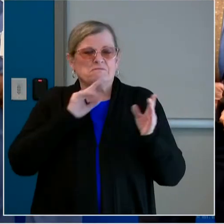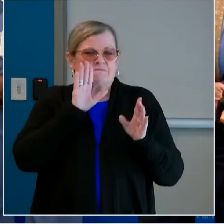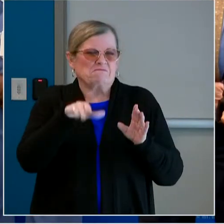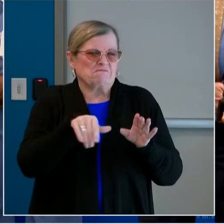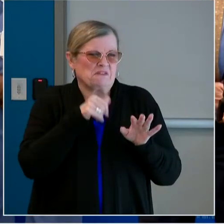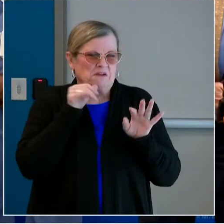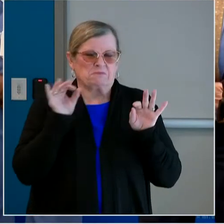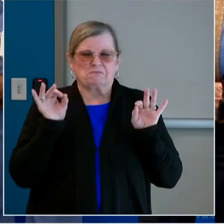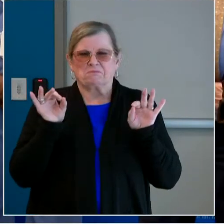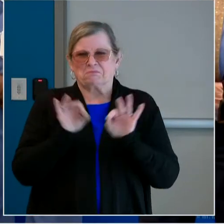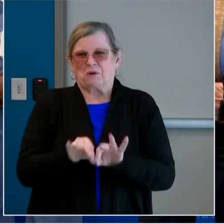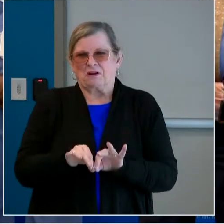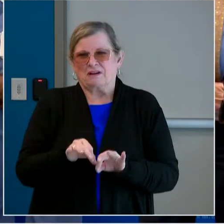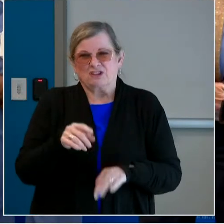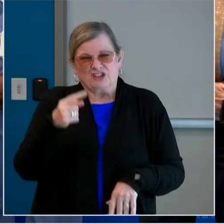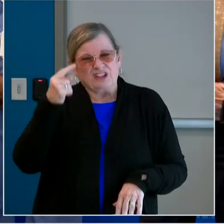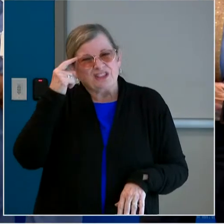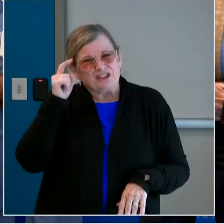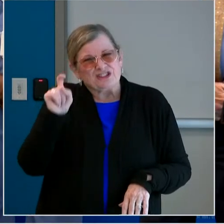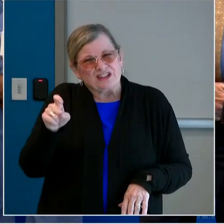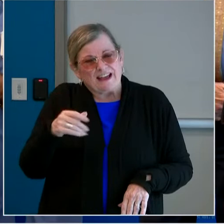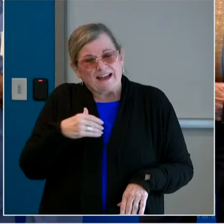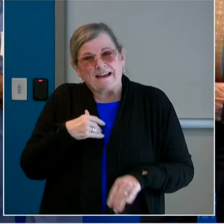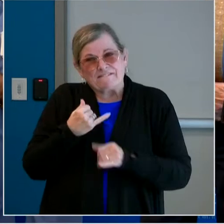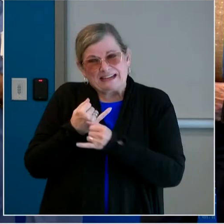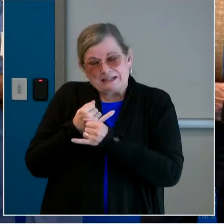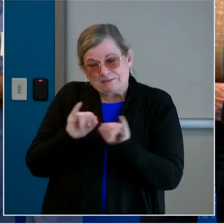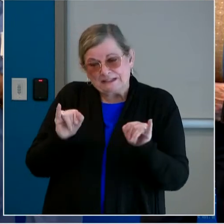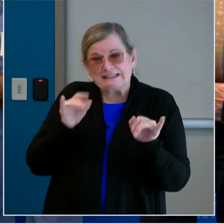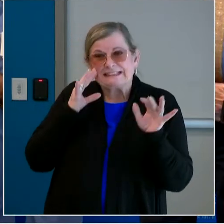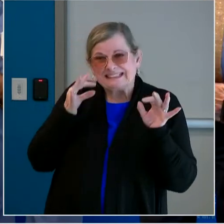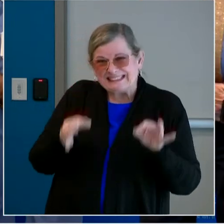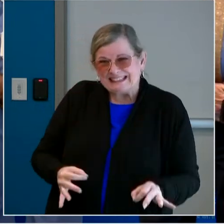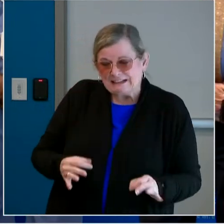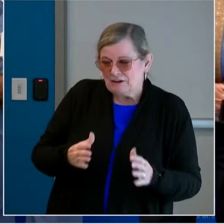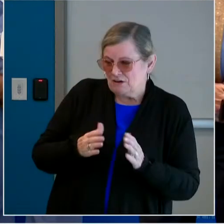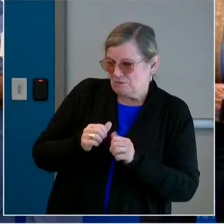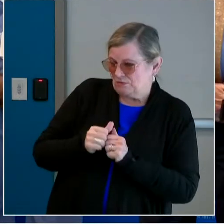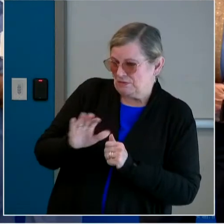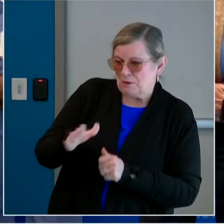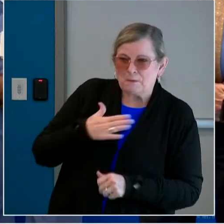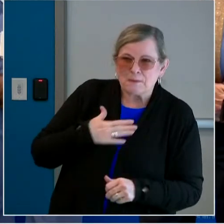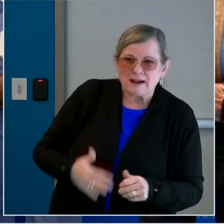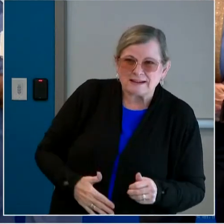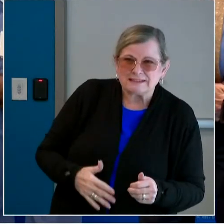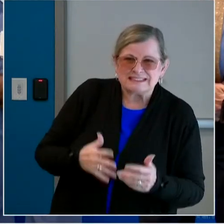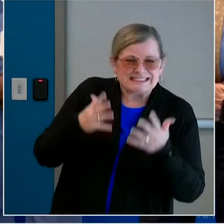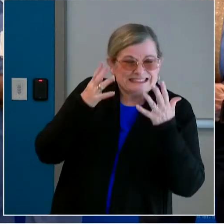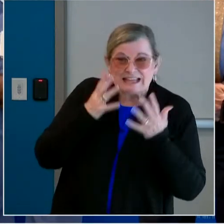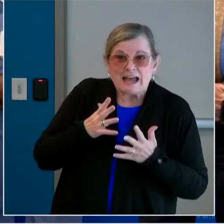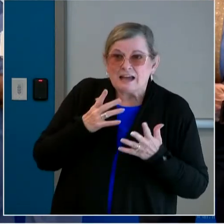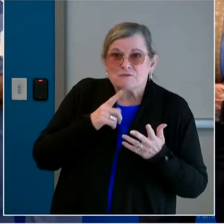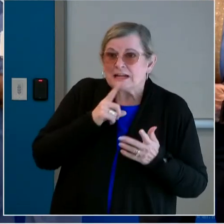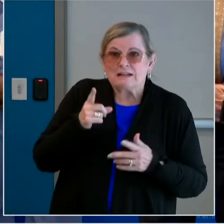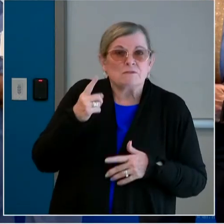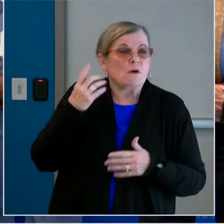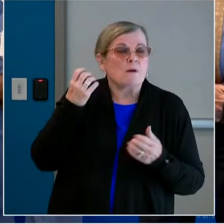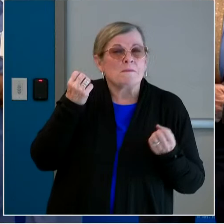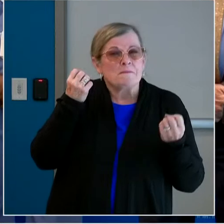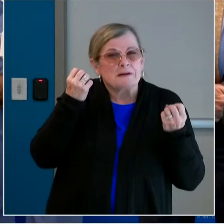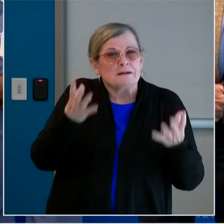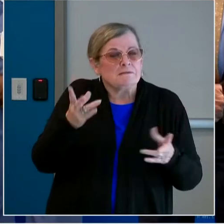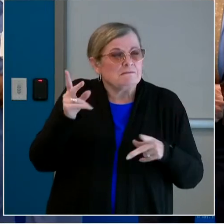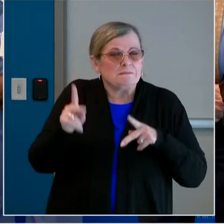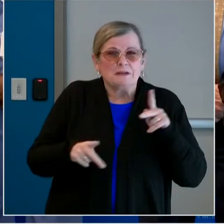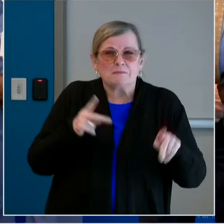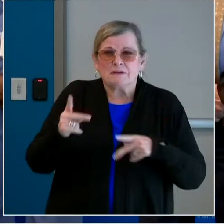agency. And as disheartening as this news is, it is already the reality of so many in this country who, despite a legal right, have